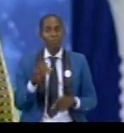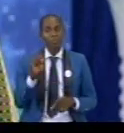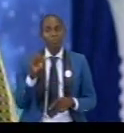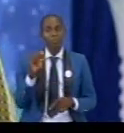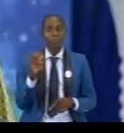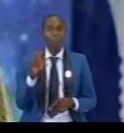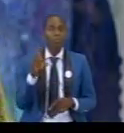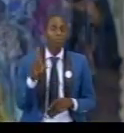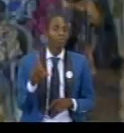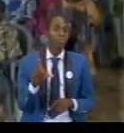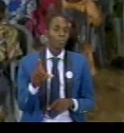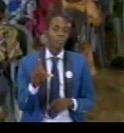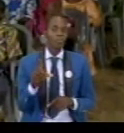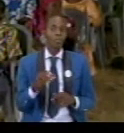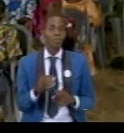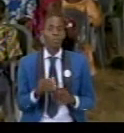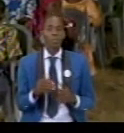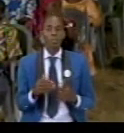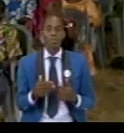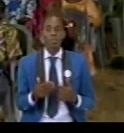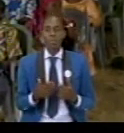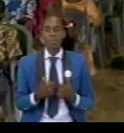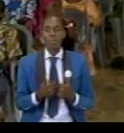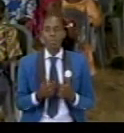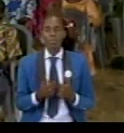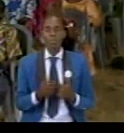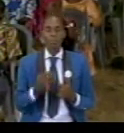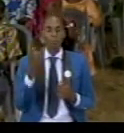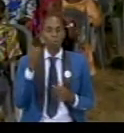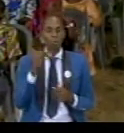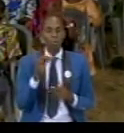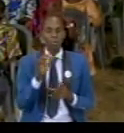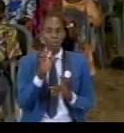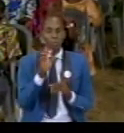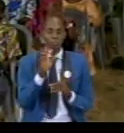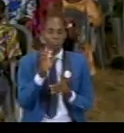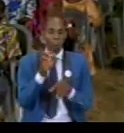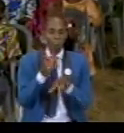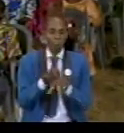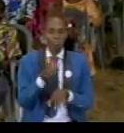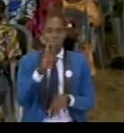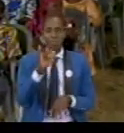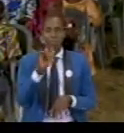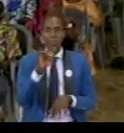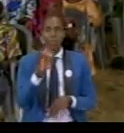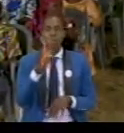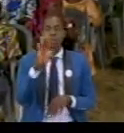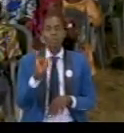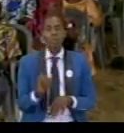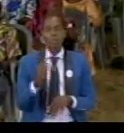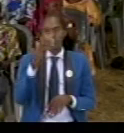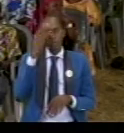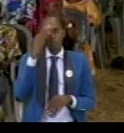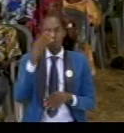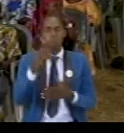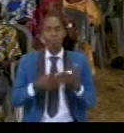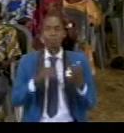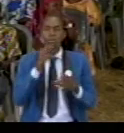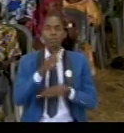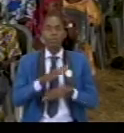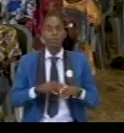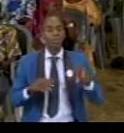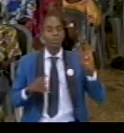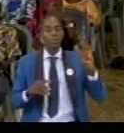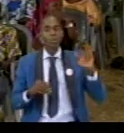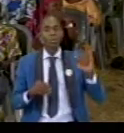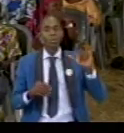bites by what we call walk gecko. It's a reptile. He had a bite on the face. That was 4 years ago. And there was